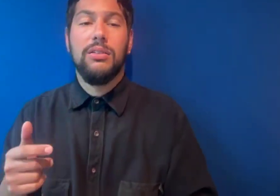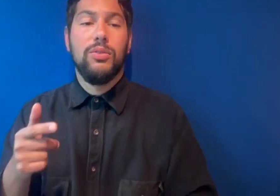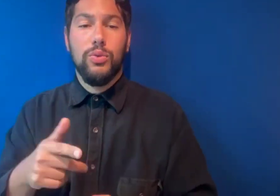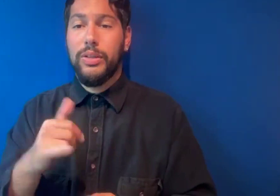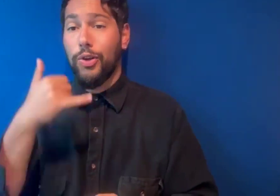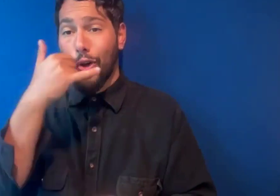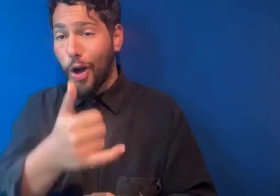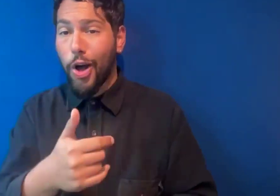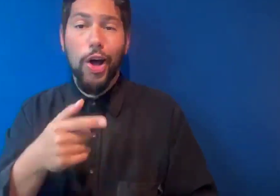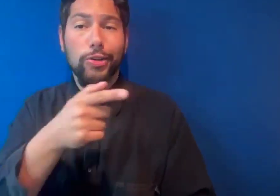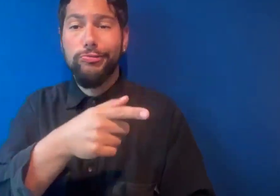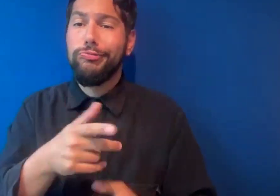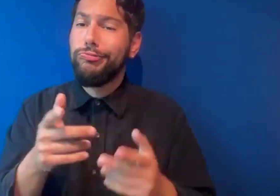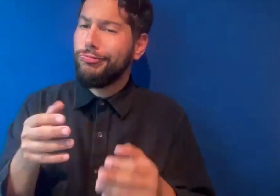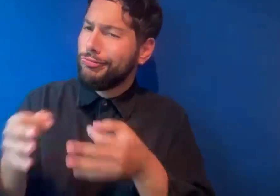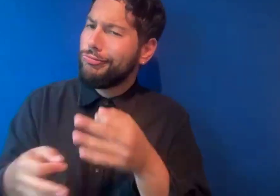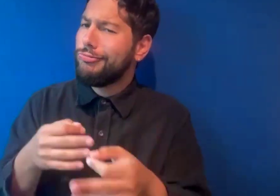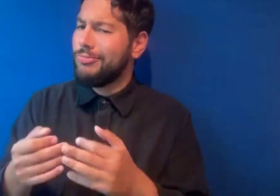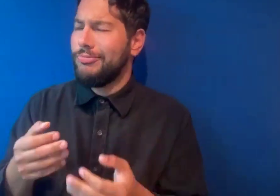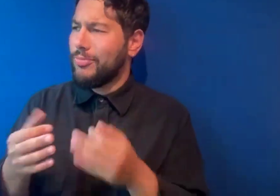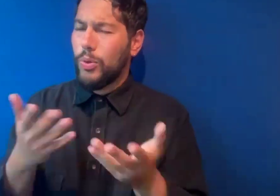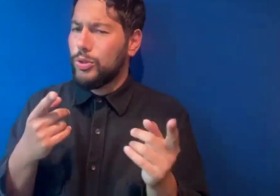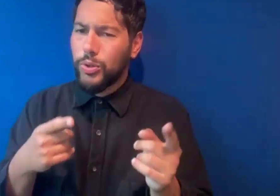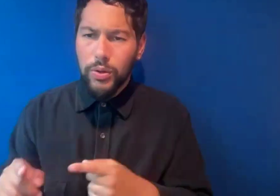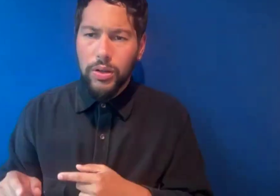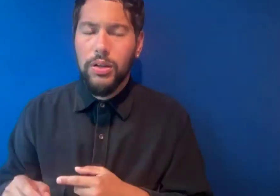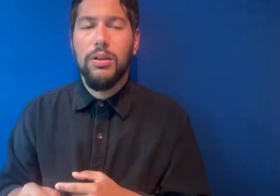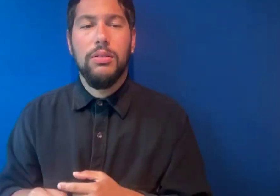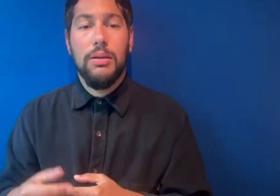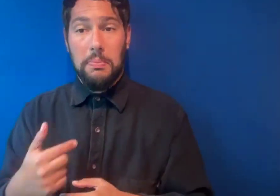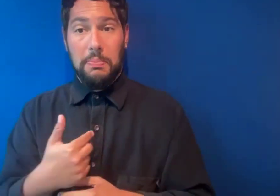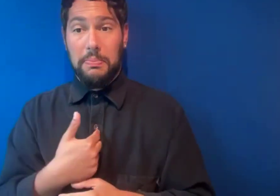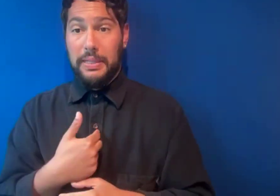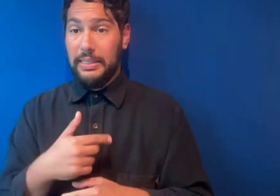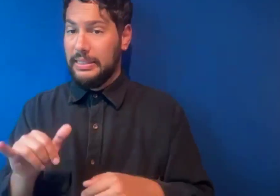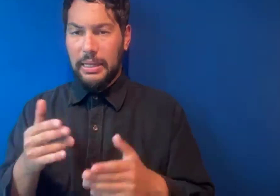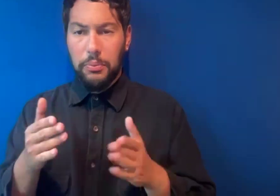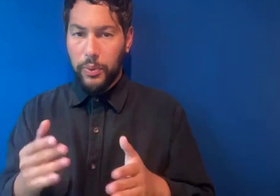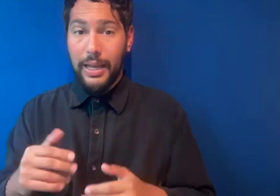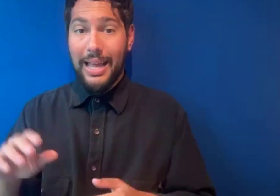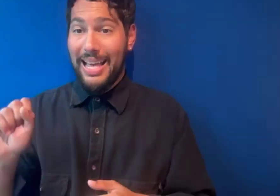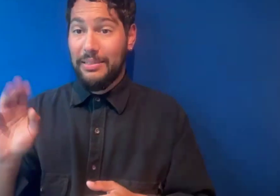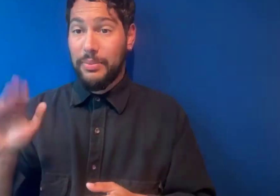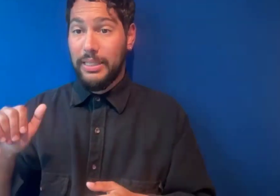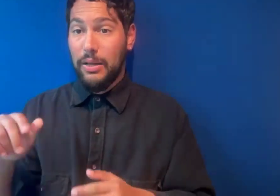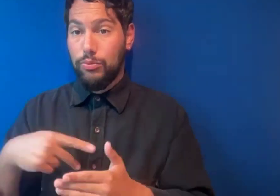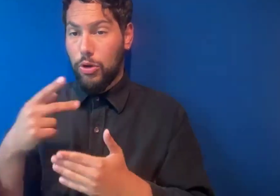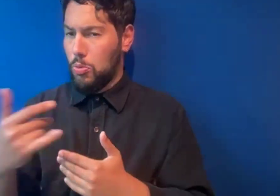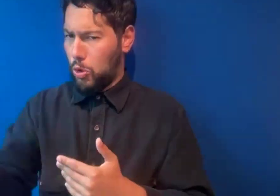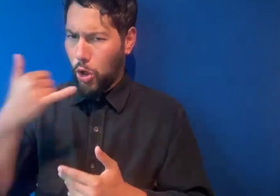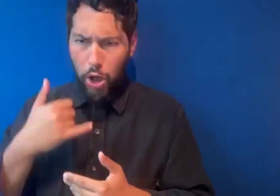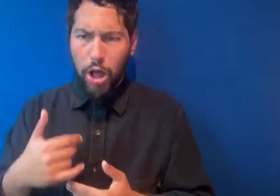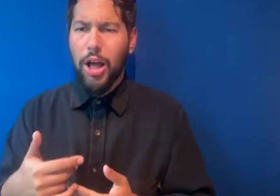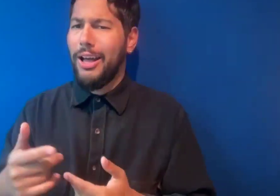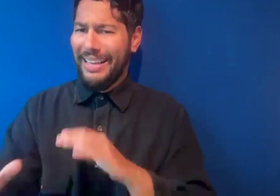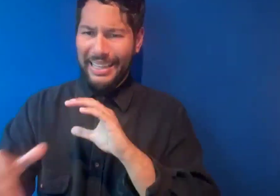her up. She can advise you. She can tell you what's going on. I'm the same way when it comes to the SBA programs. You can call me up. You can send